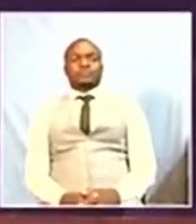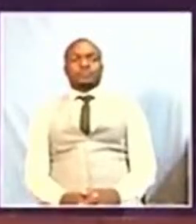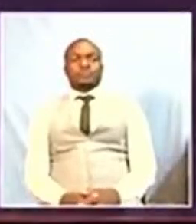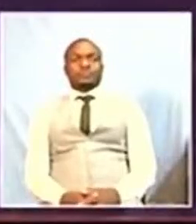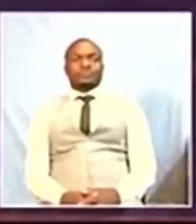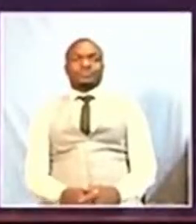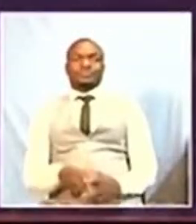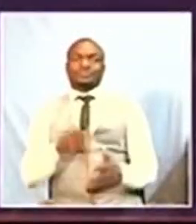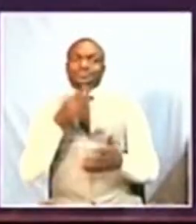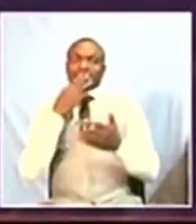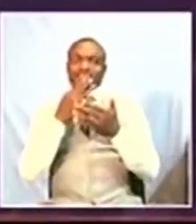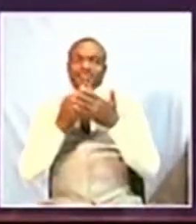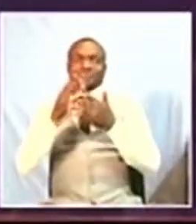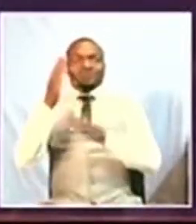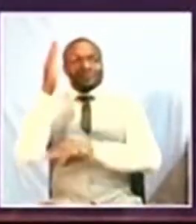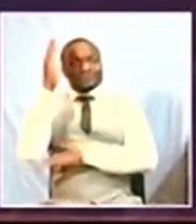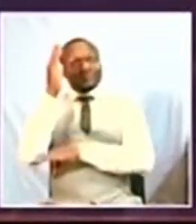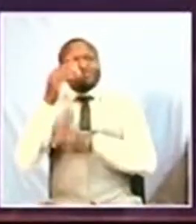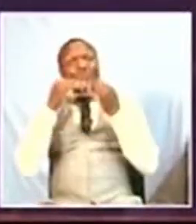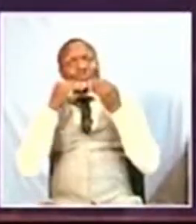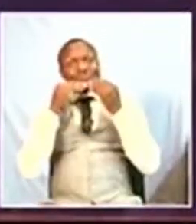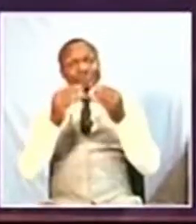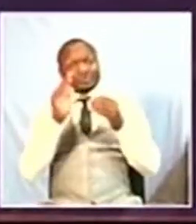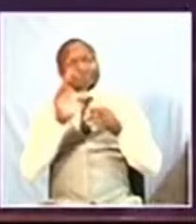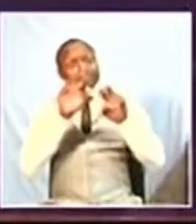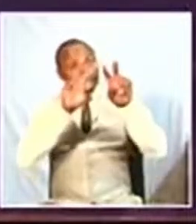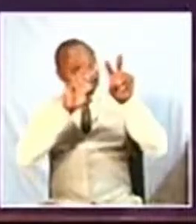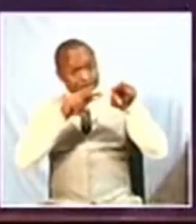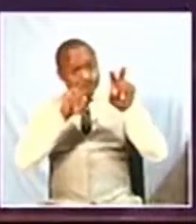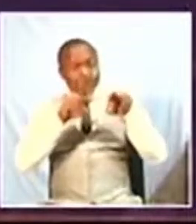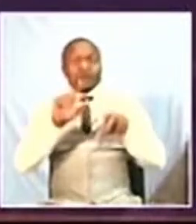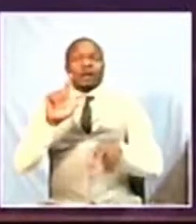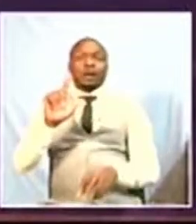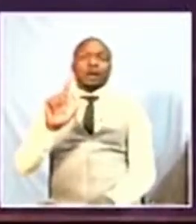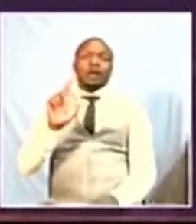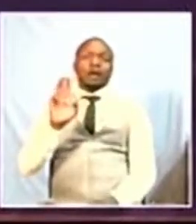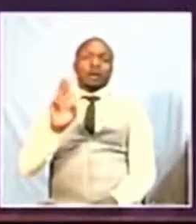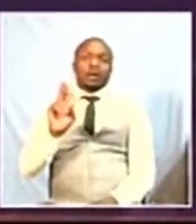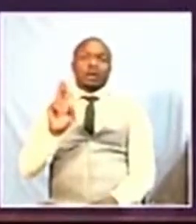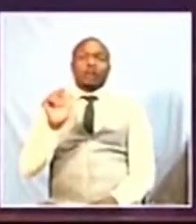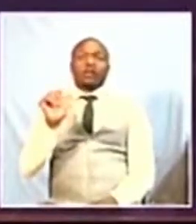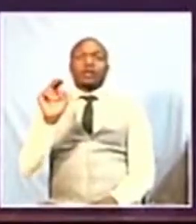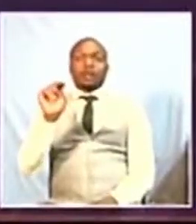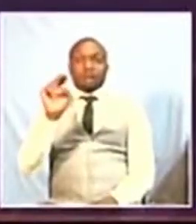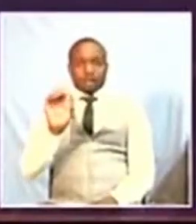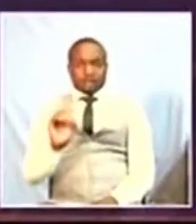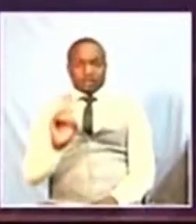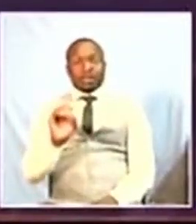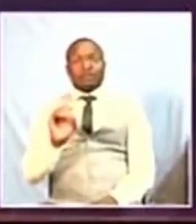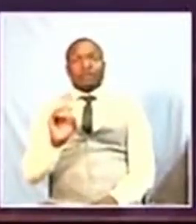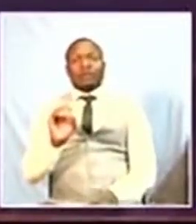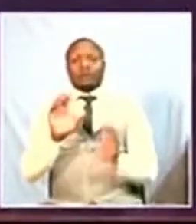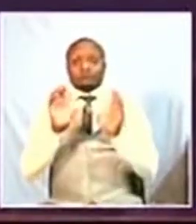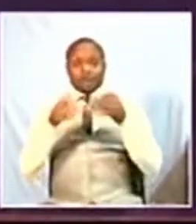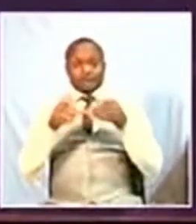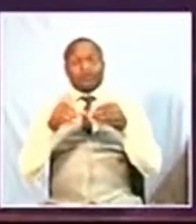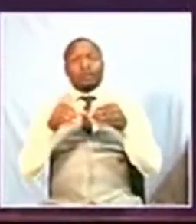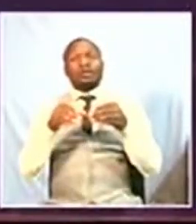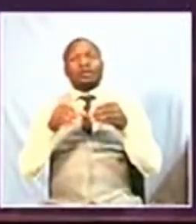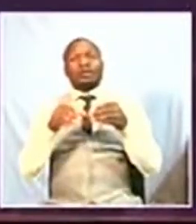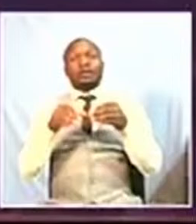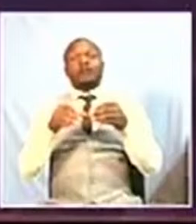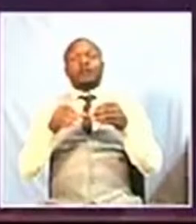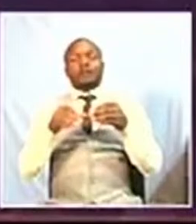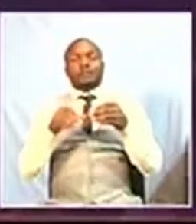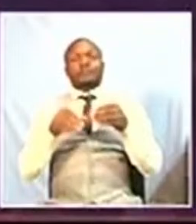It's a lovely afternoon. We'd like to thank you for your viewership. That's LUANO Town Council making an appearance before the Committee on Local